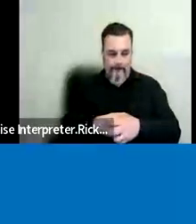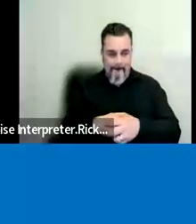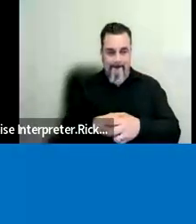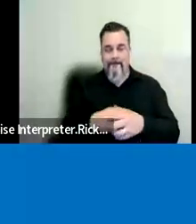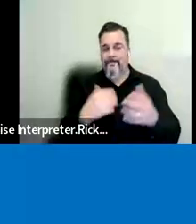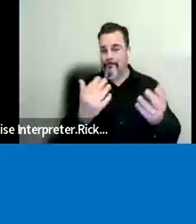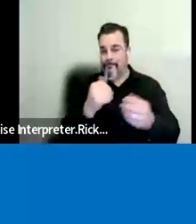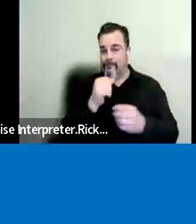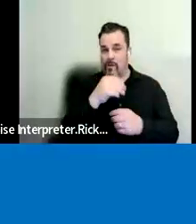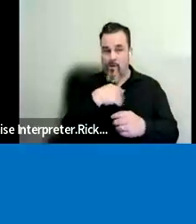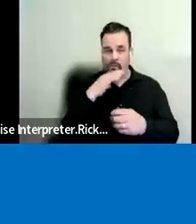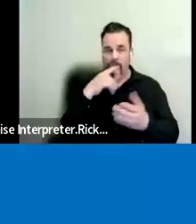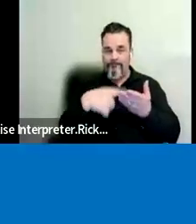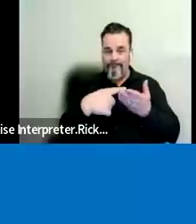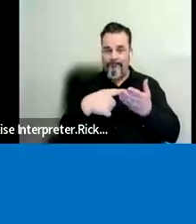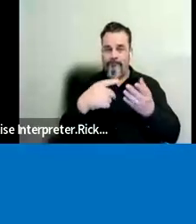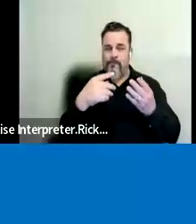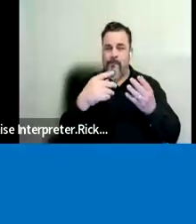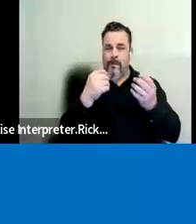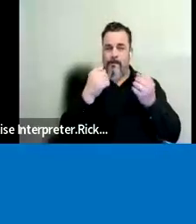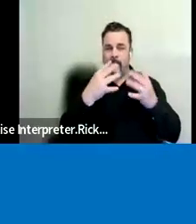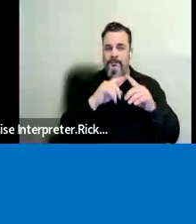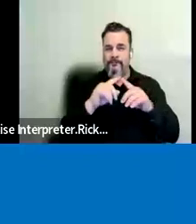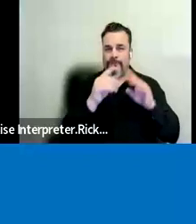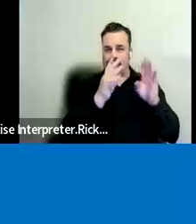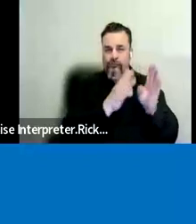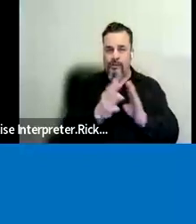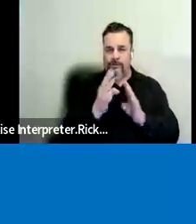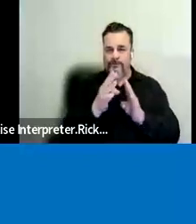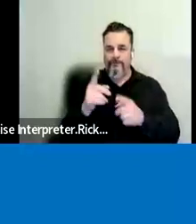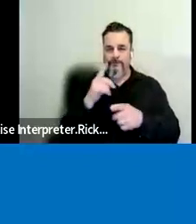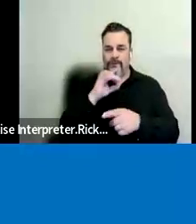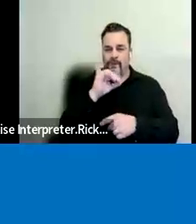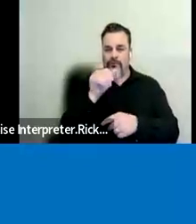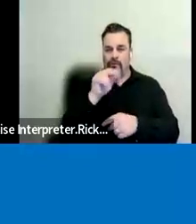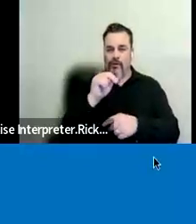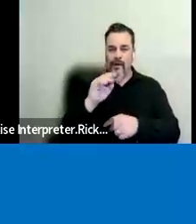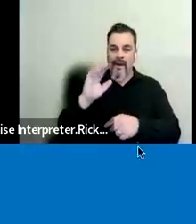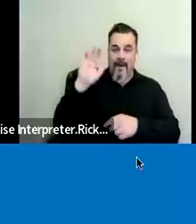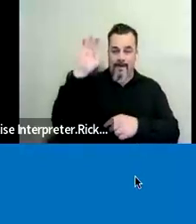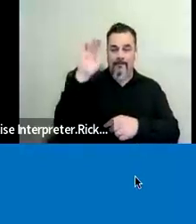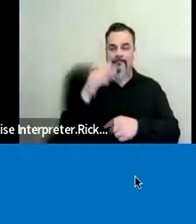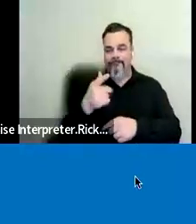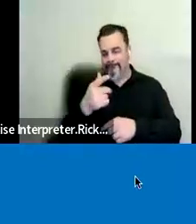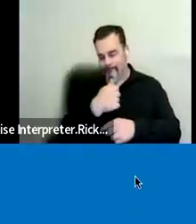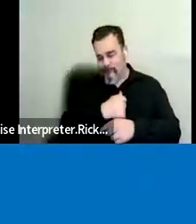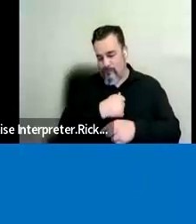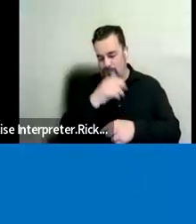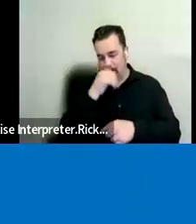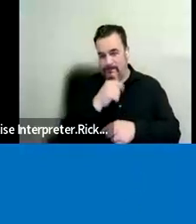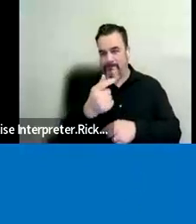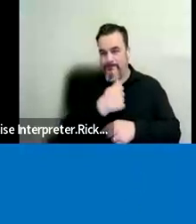Okay, so we're going to get into a bunch of strategies. I'm seeing Joan's hand up. Oh, thank you. I didn't see it. Joan, go